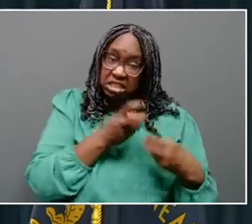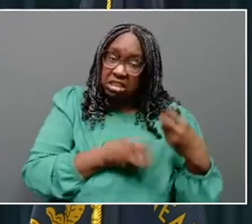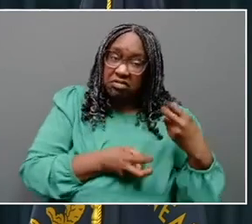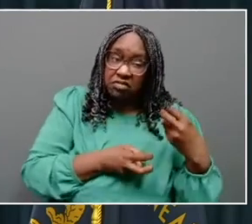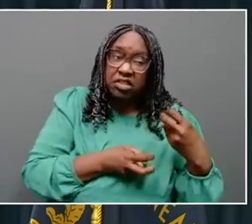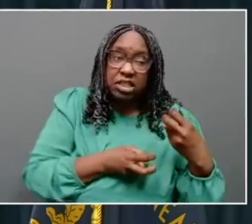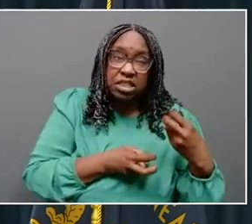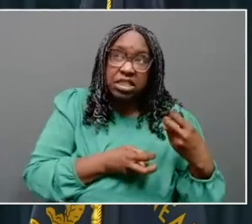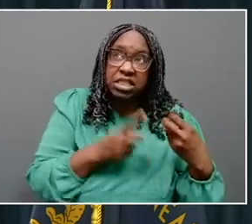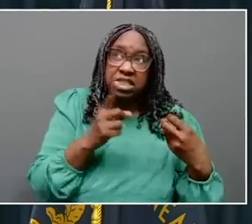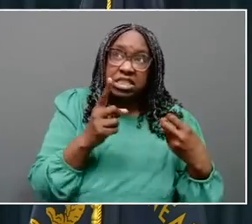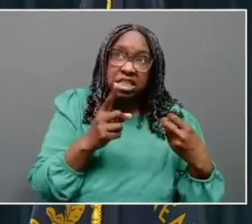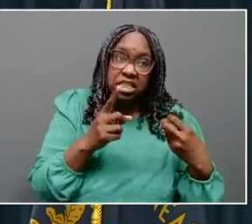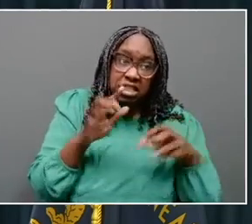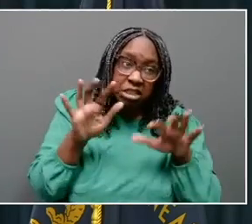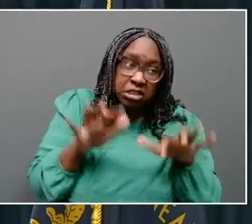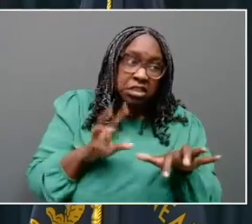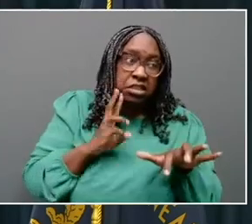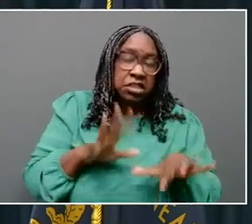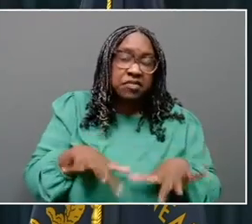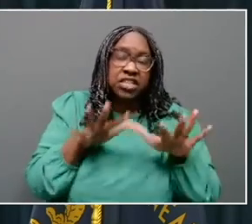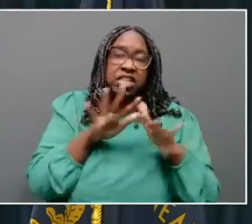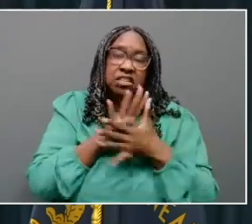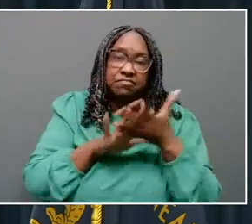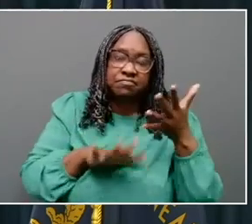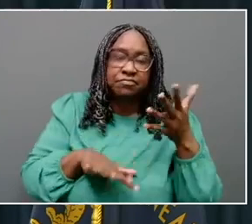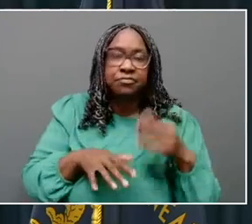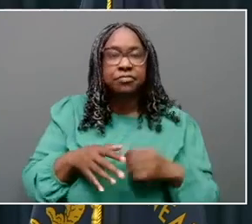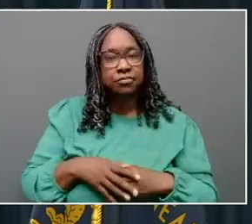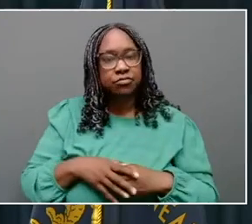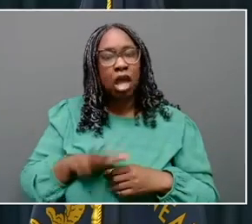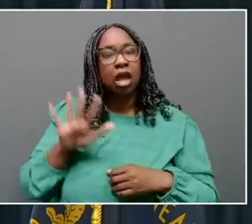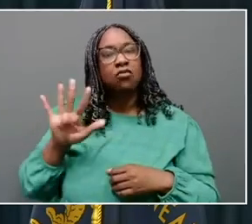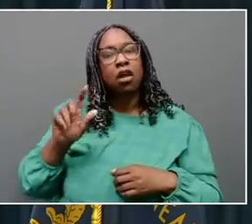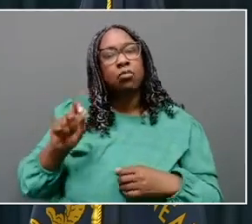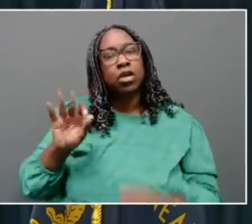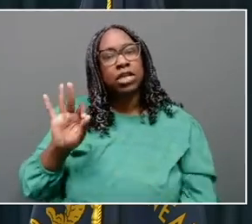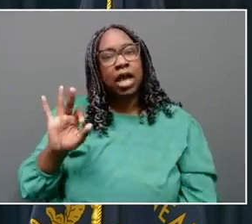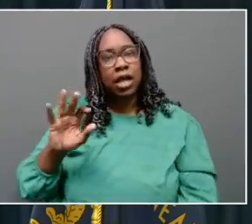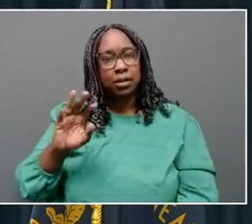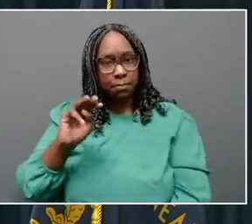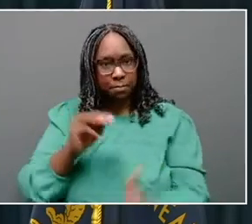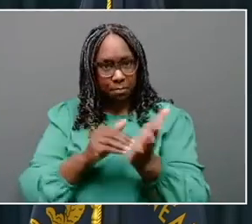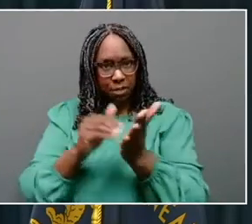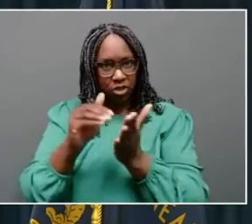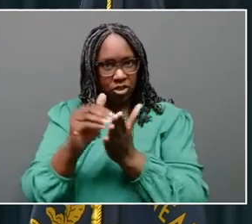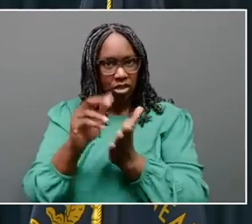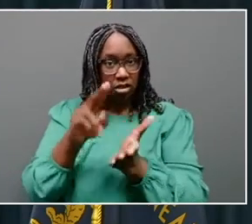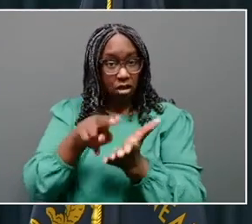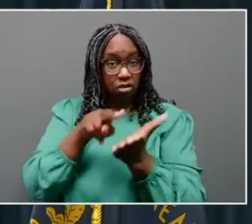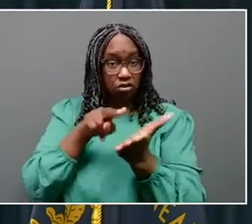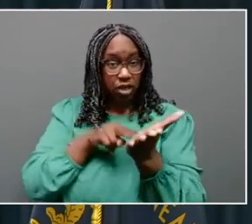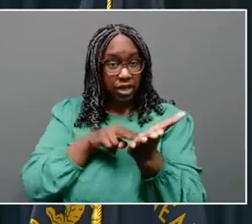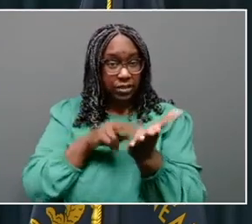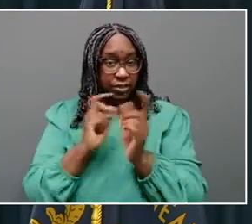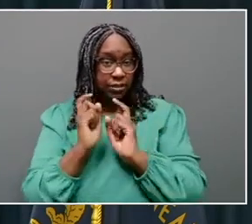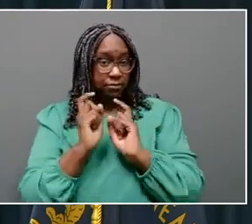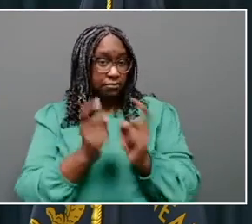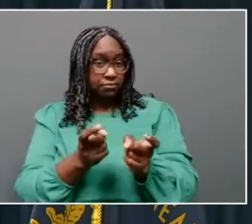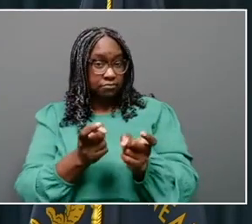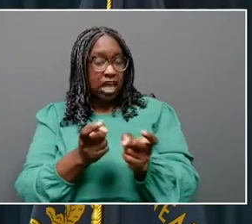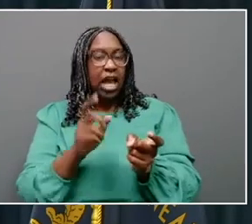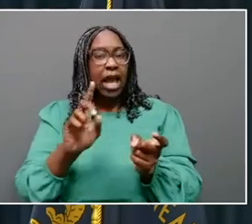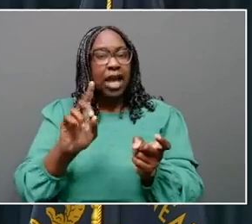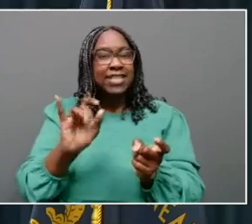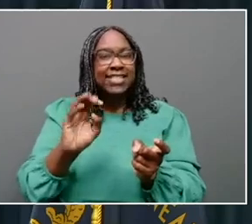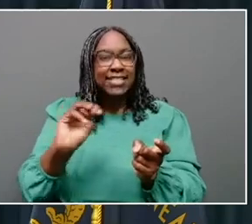can throw at us. We previously announced a $5.9 million contract had been awarded to stabilize and strengthen the dam impounding